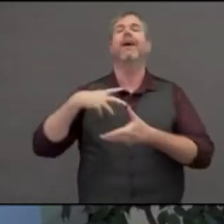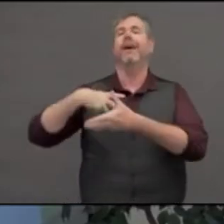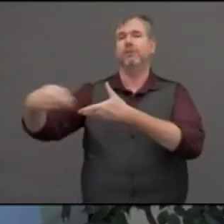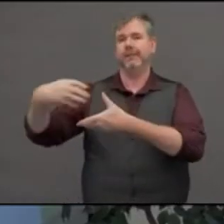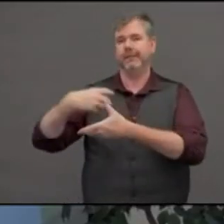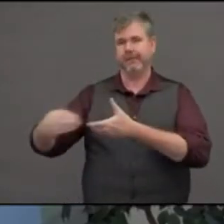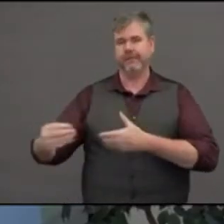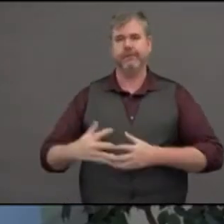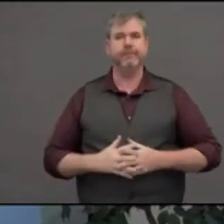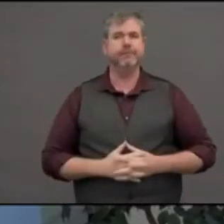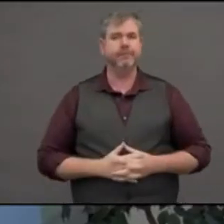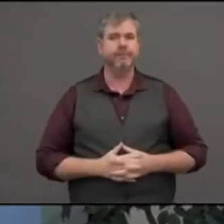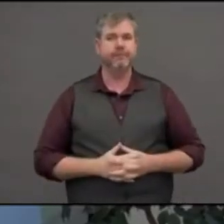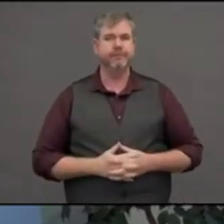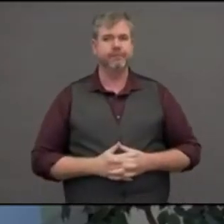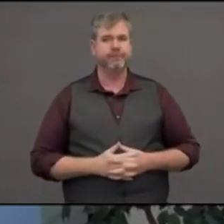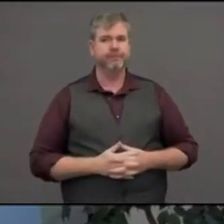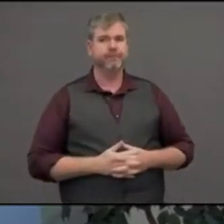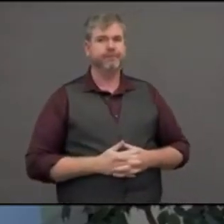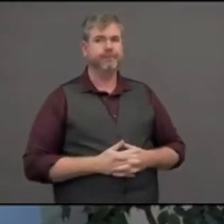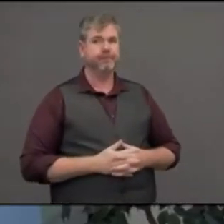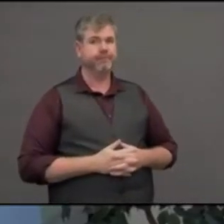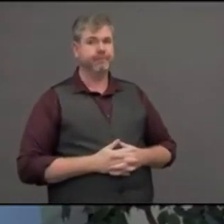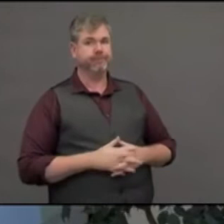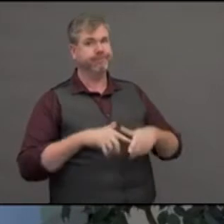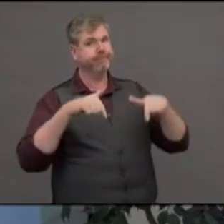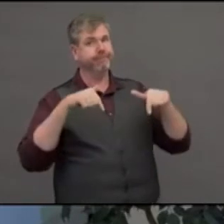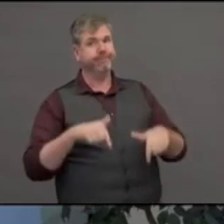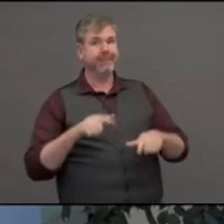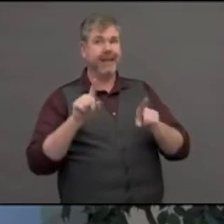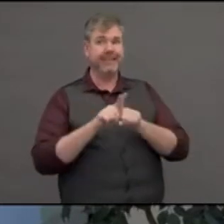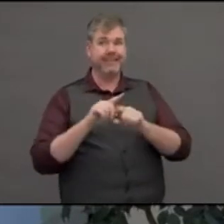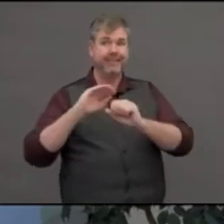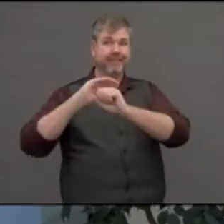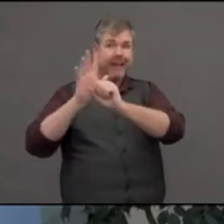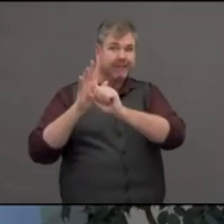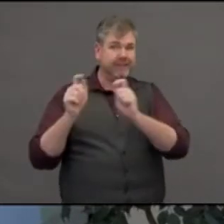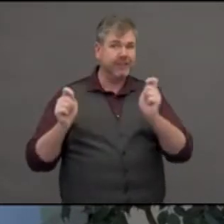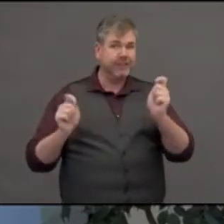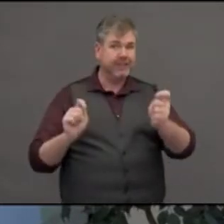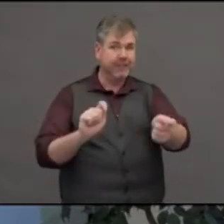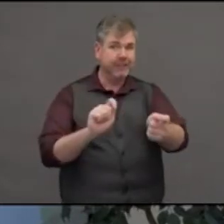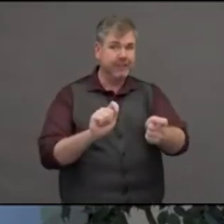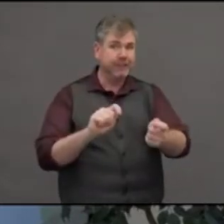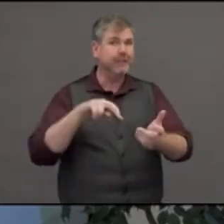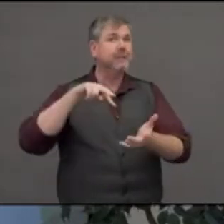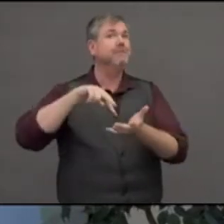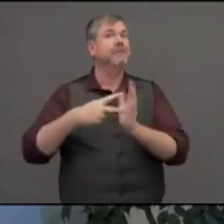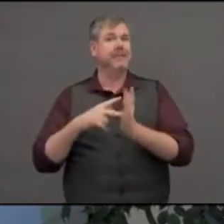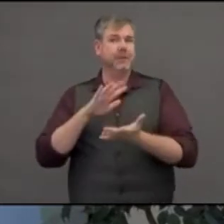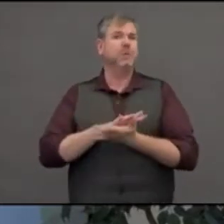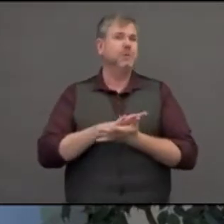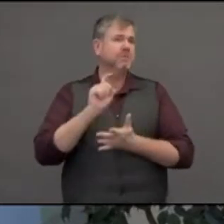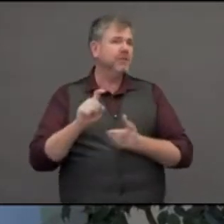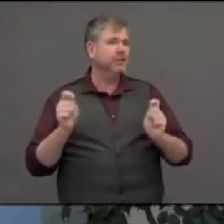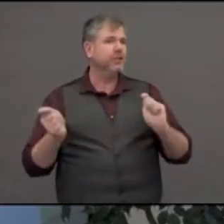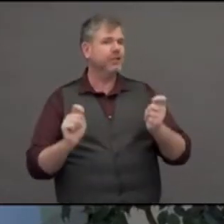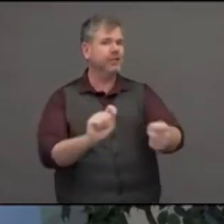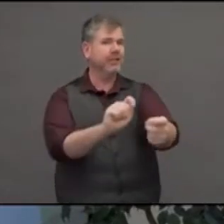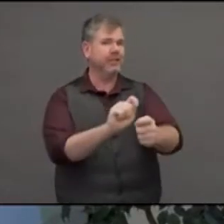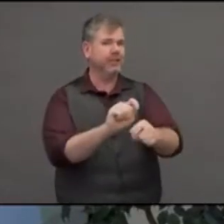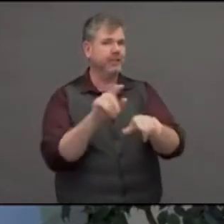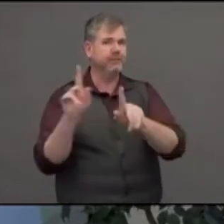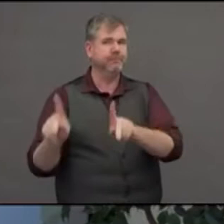there are changes with everything, such as information. How can community members continue to get their questions answered? Great